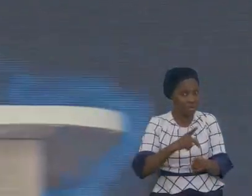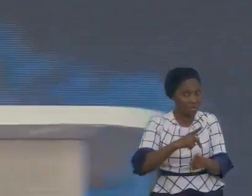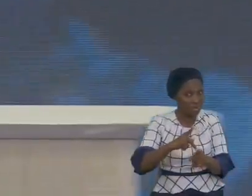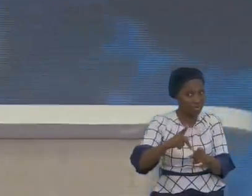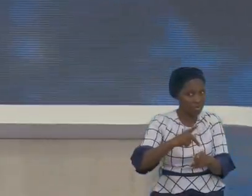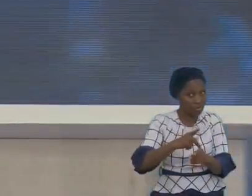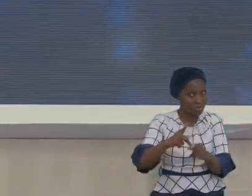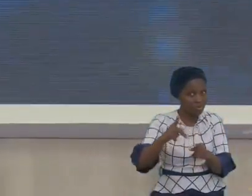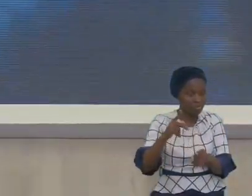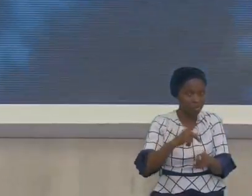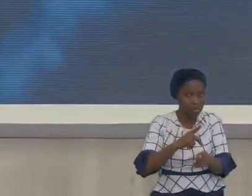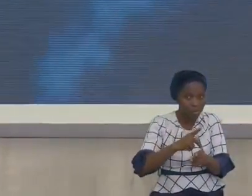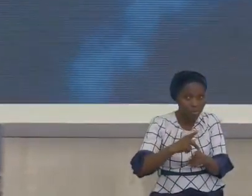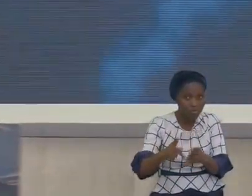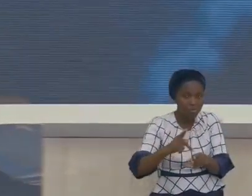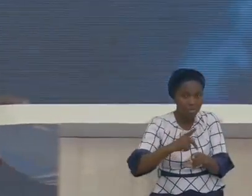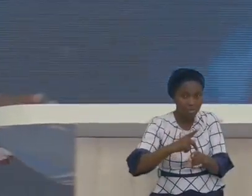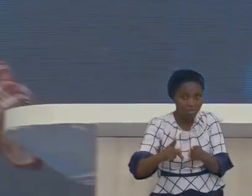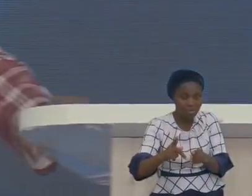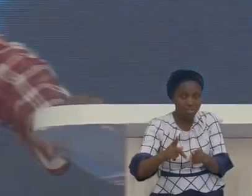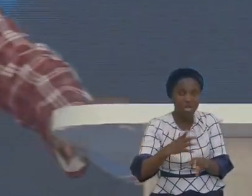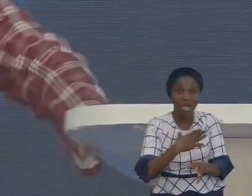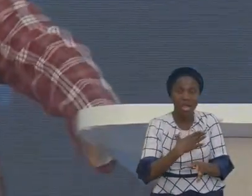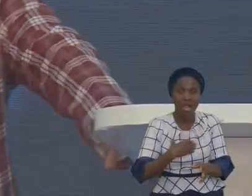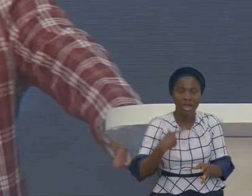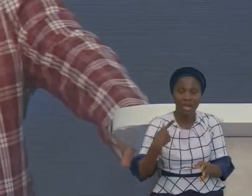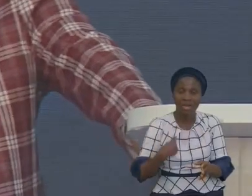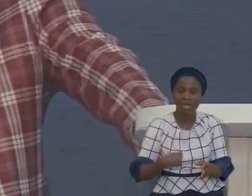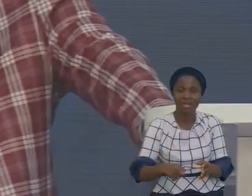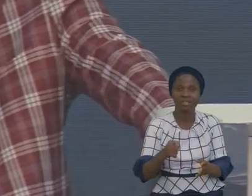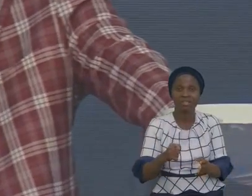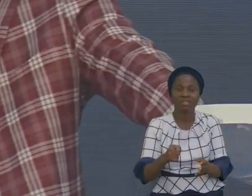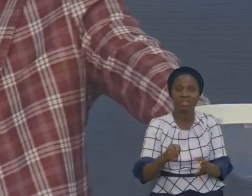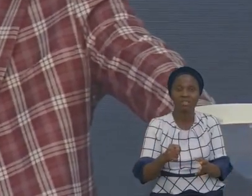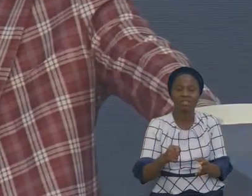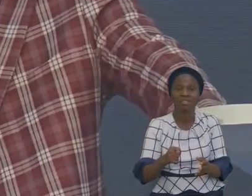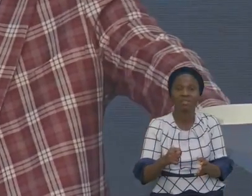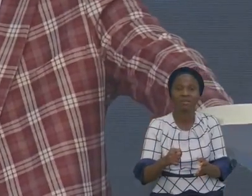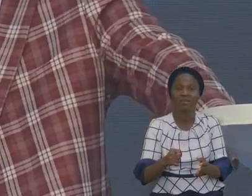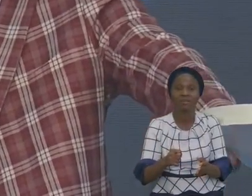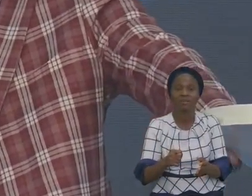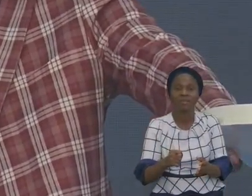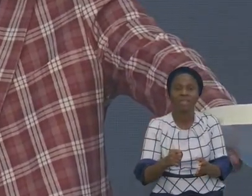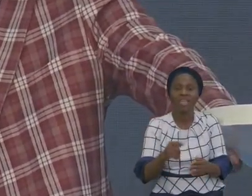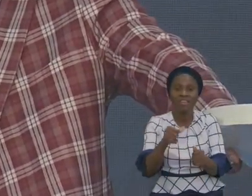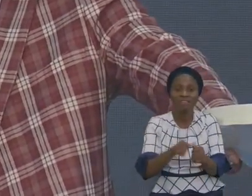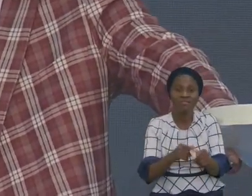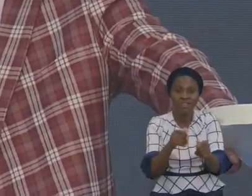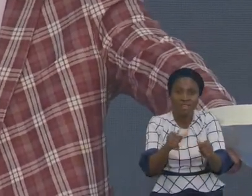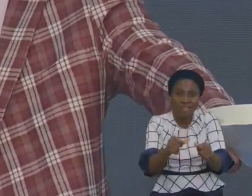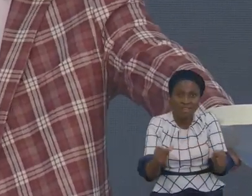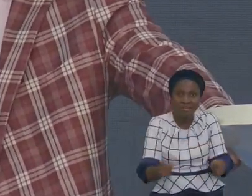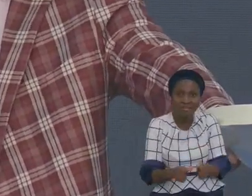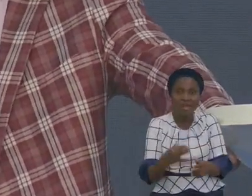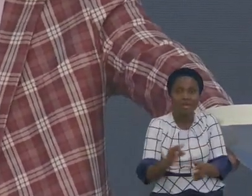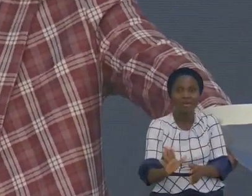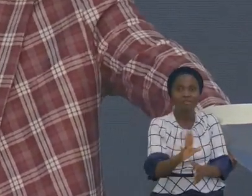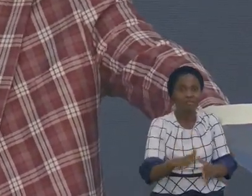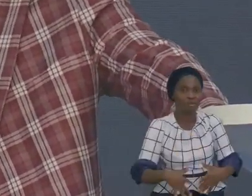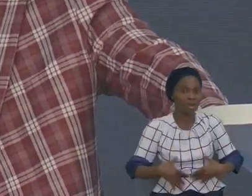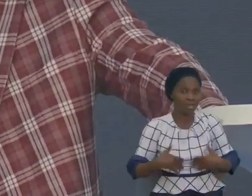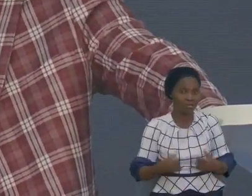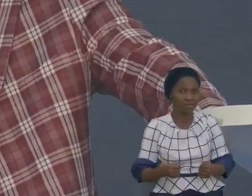every area of your life, personal, in the family, in the